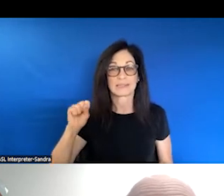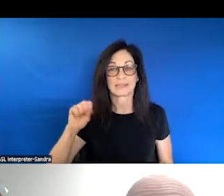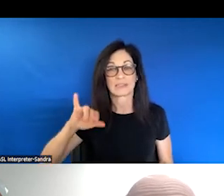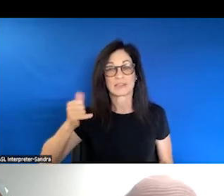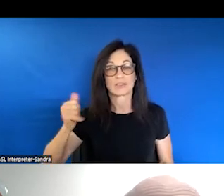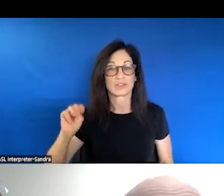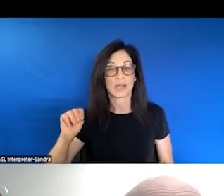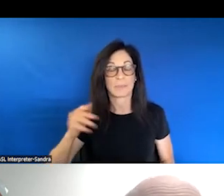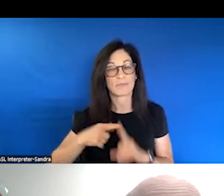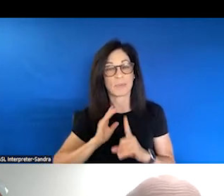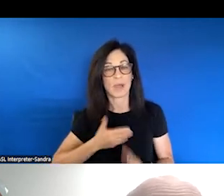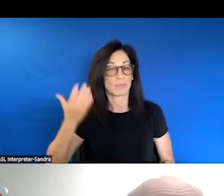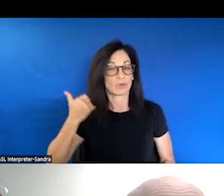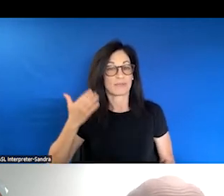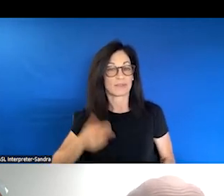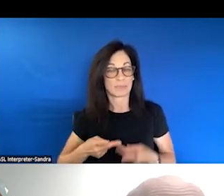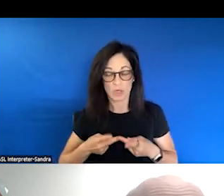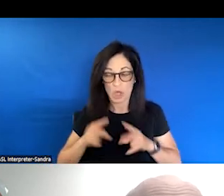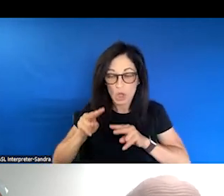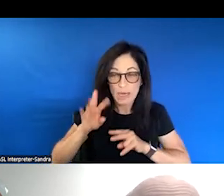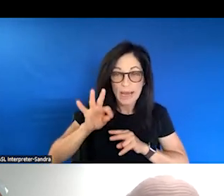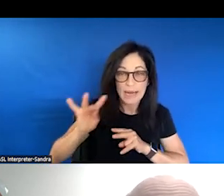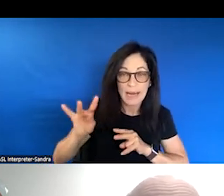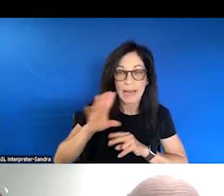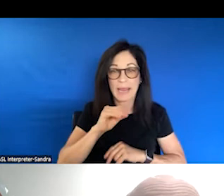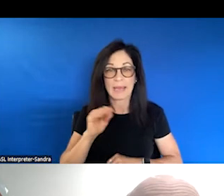from her previous position, looking at 988-911